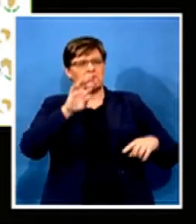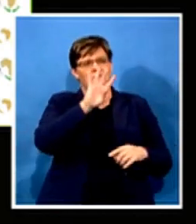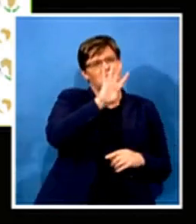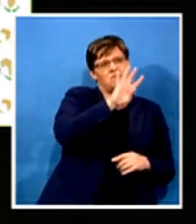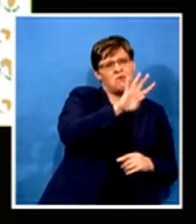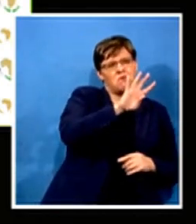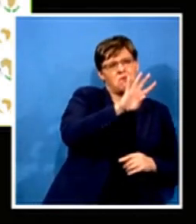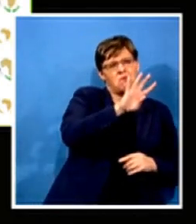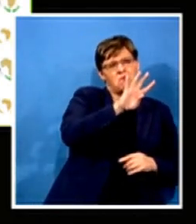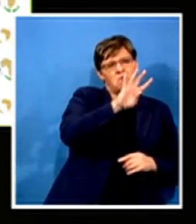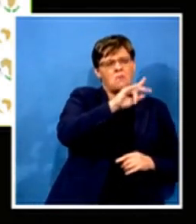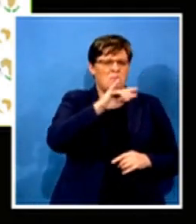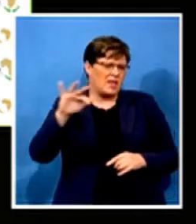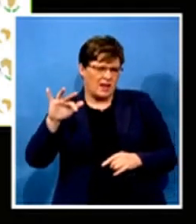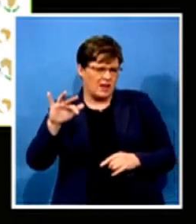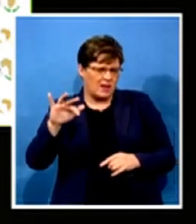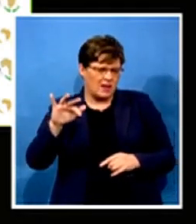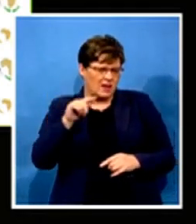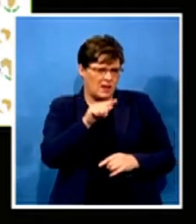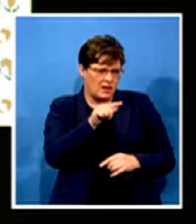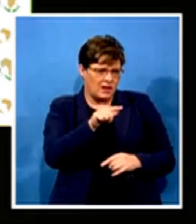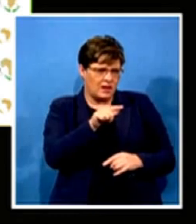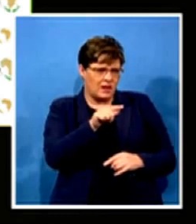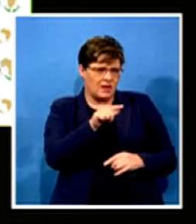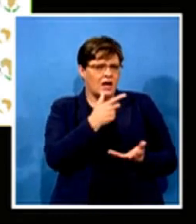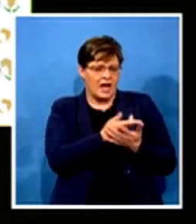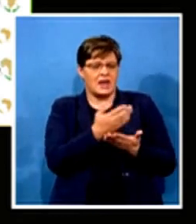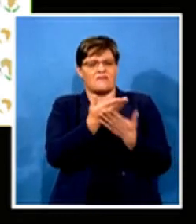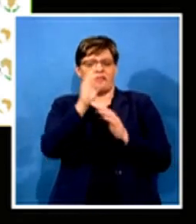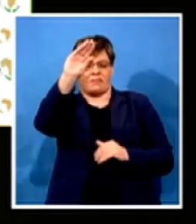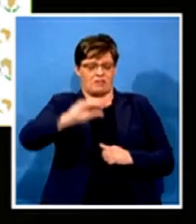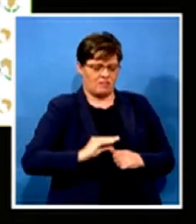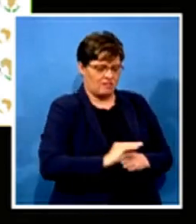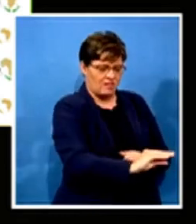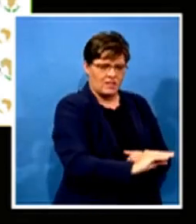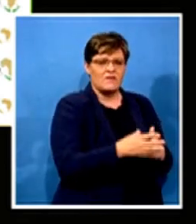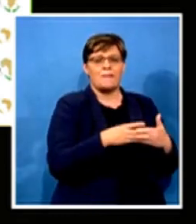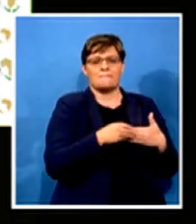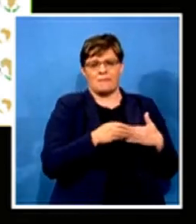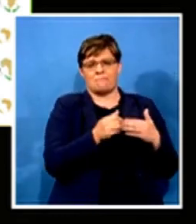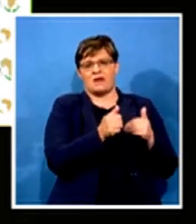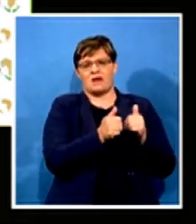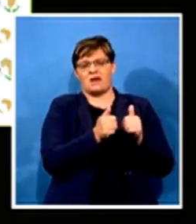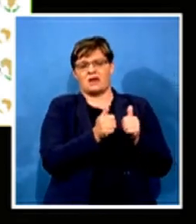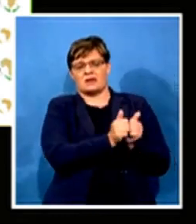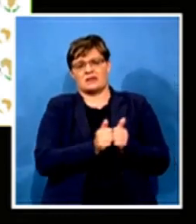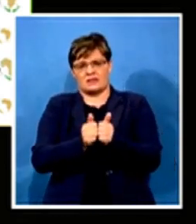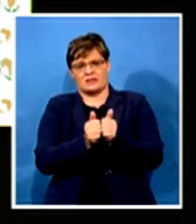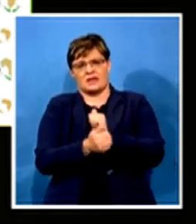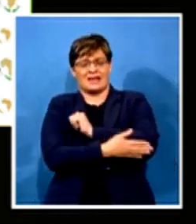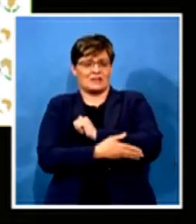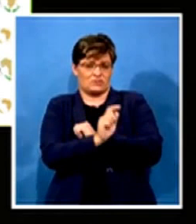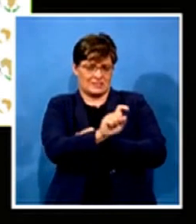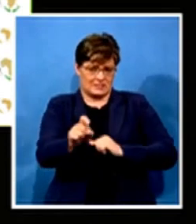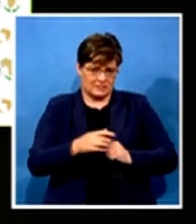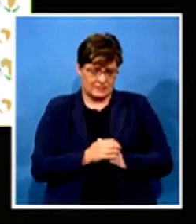can be made available to member states in Africa. But African countries must make that